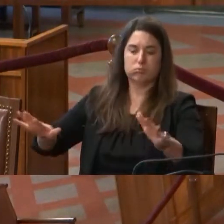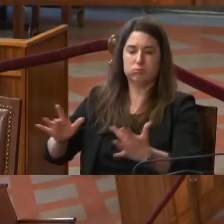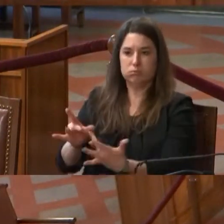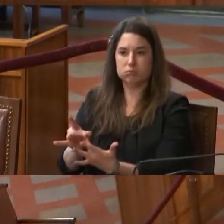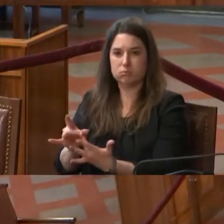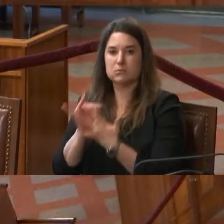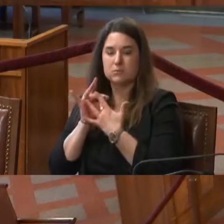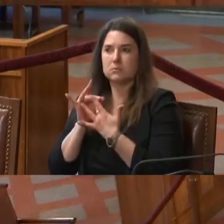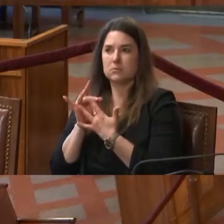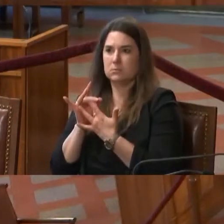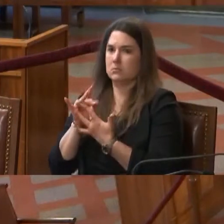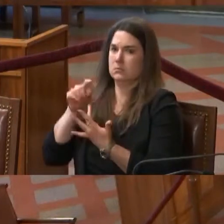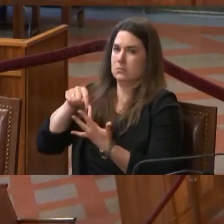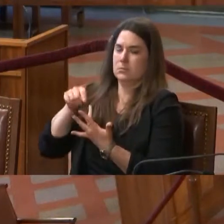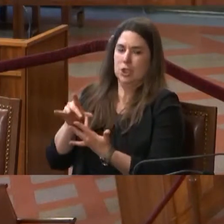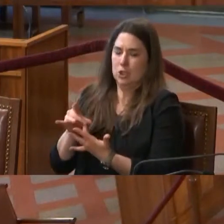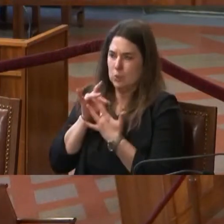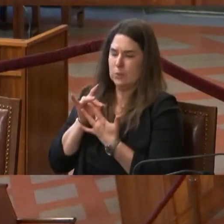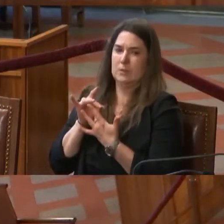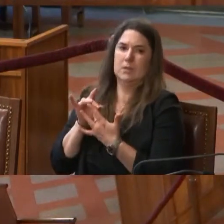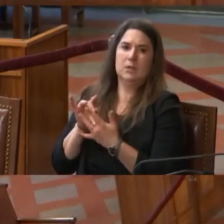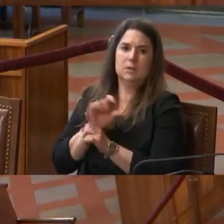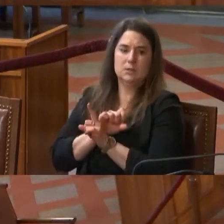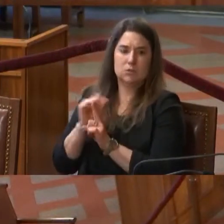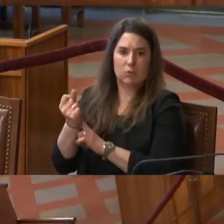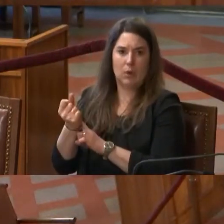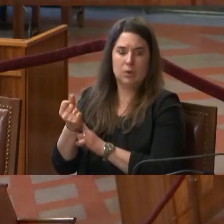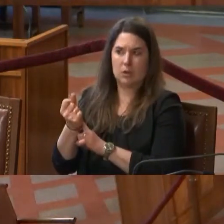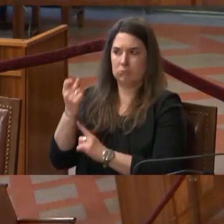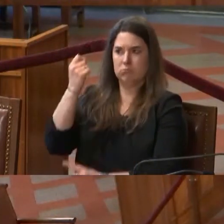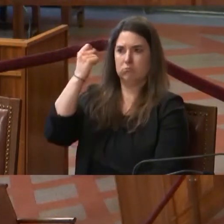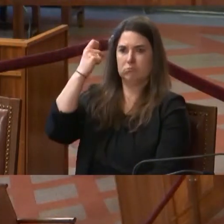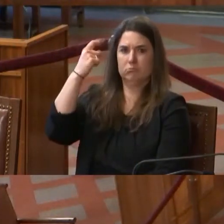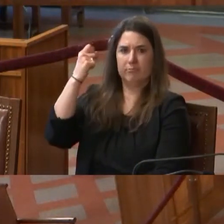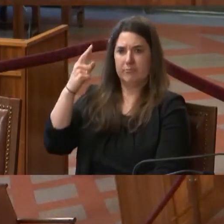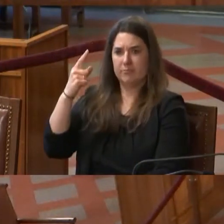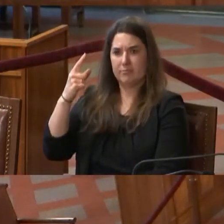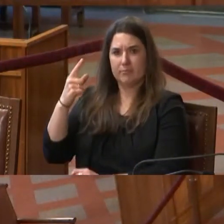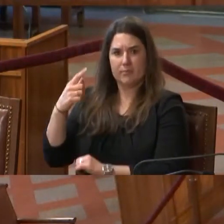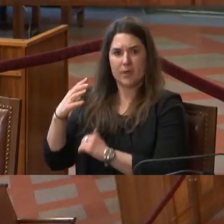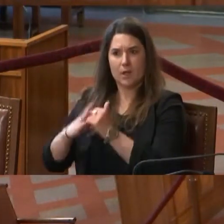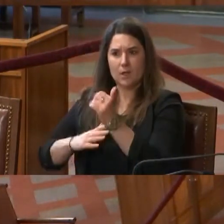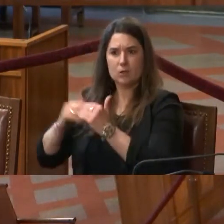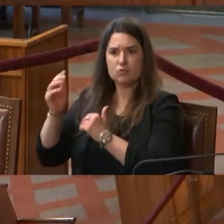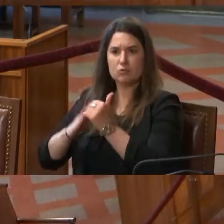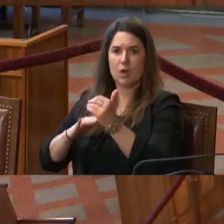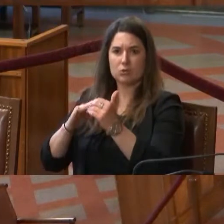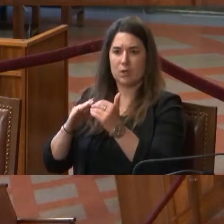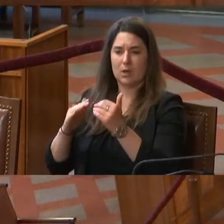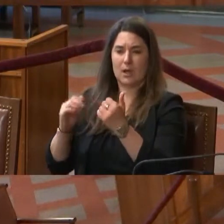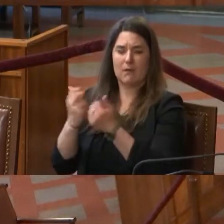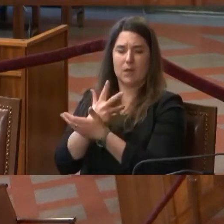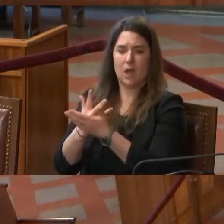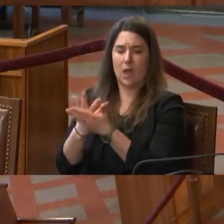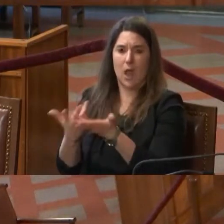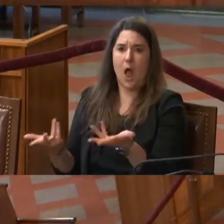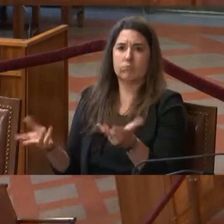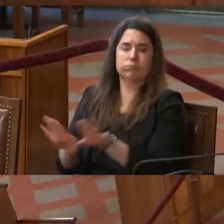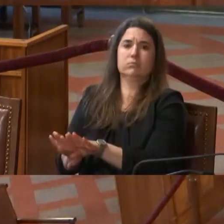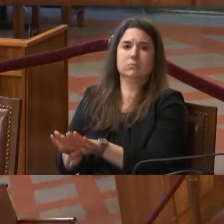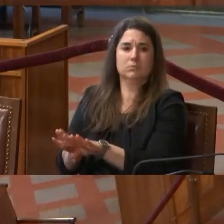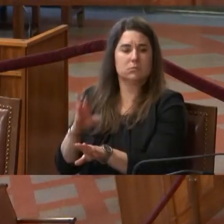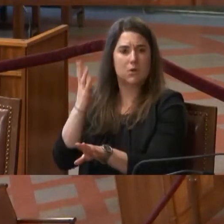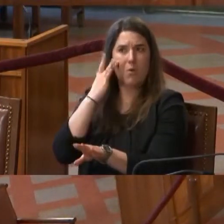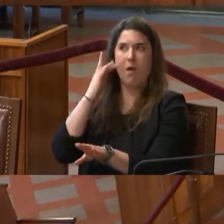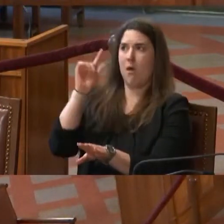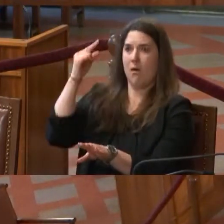exceptional situation where construction is shut down by order